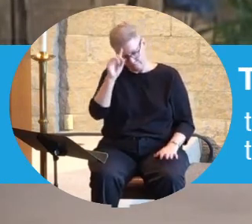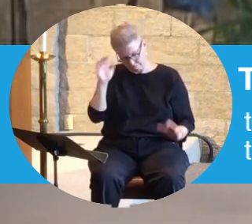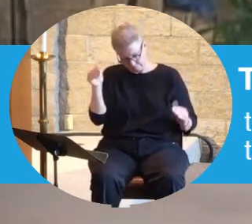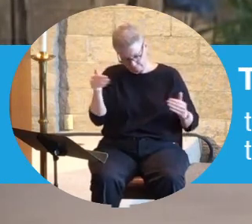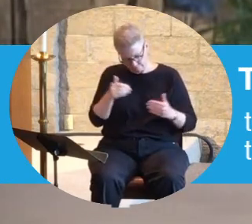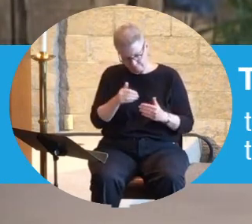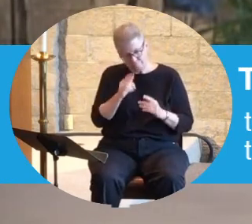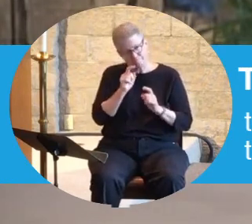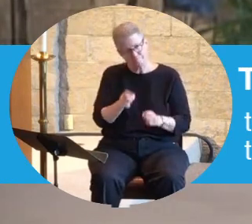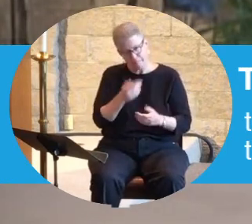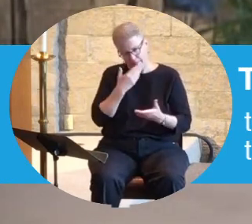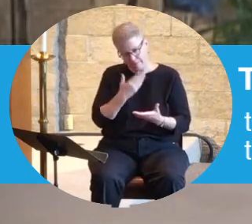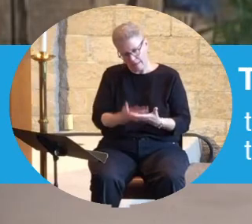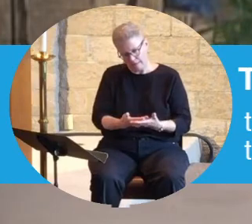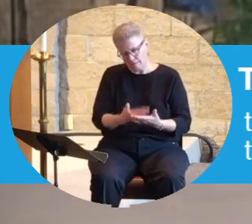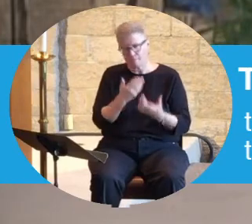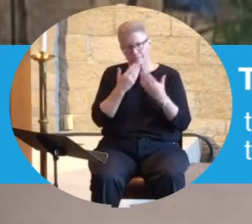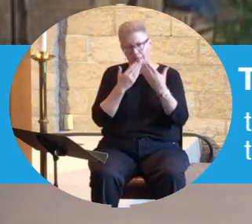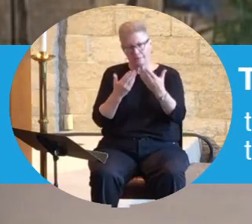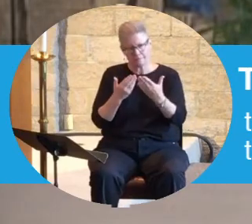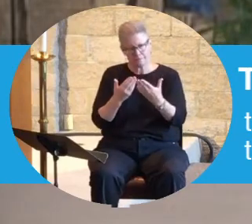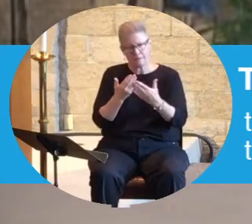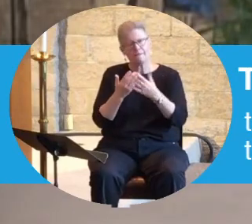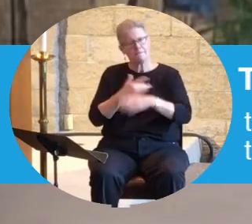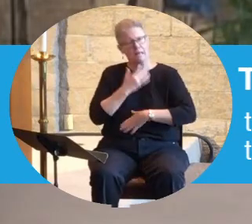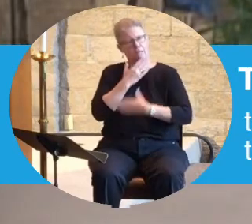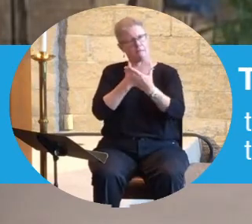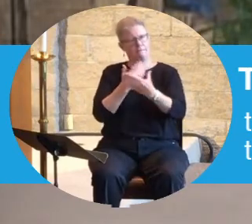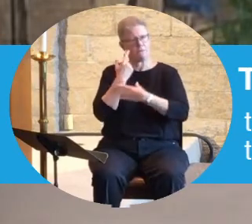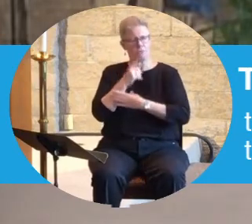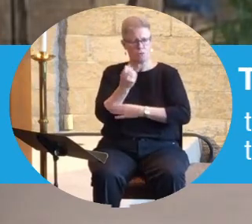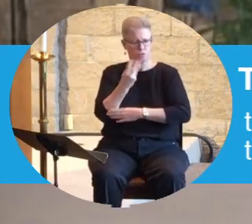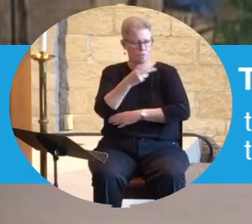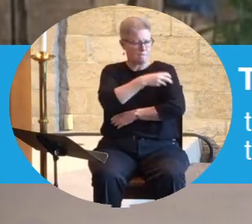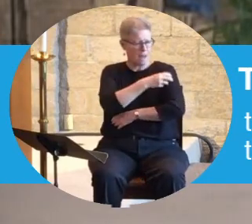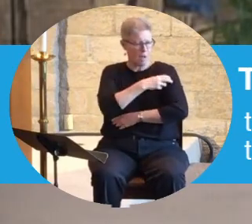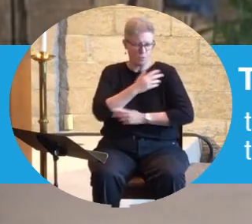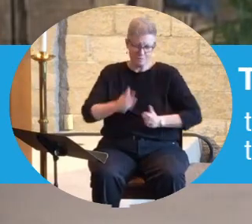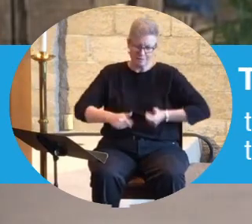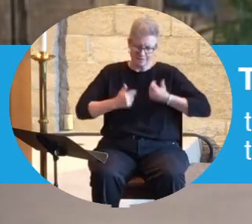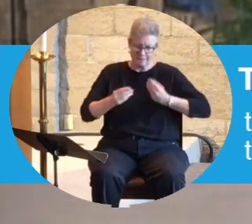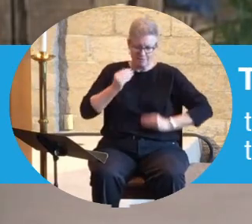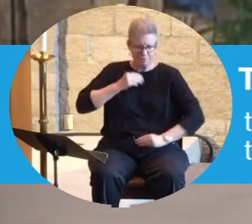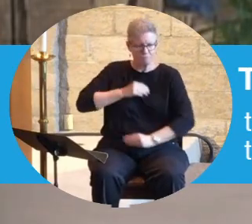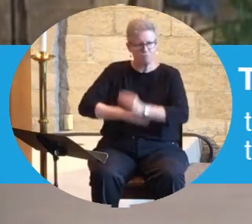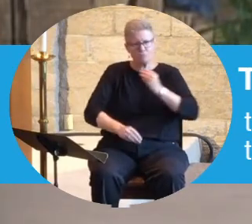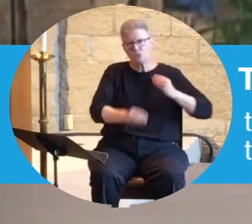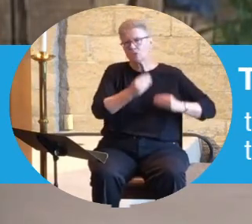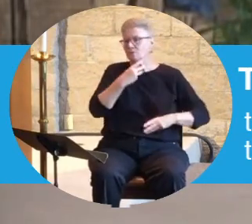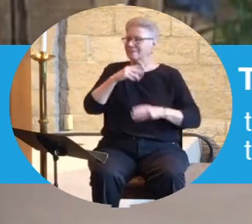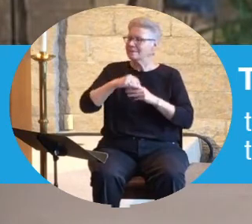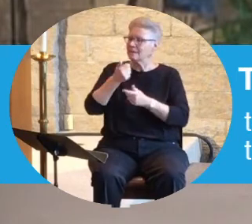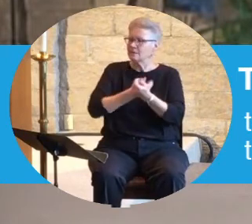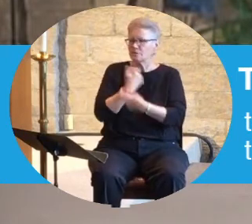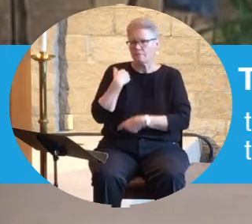thanks. Again, we are thankful for these 12 powers that live and move within us. Thankful for this Christ